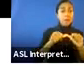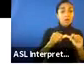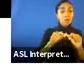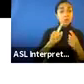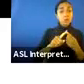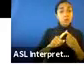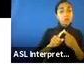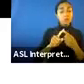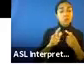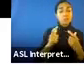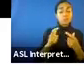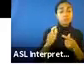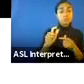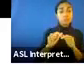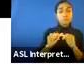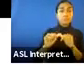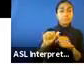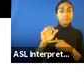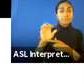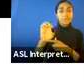don't intervene.